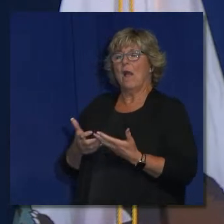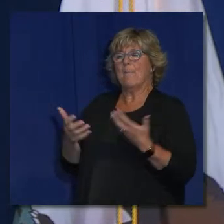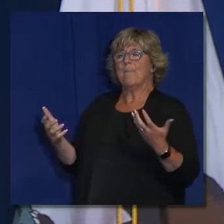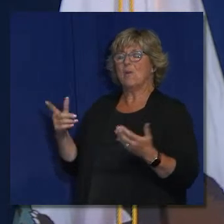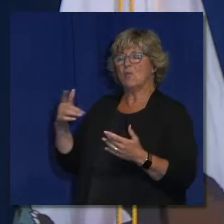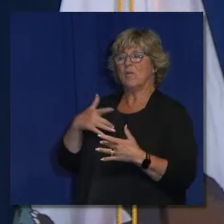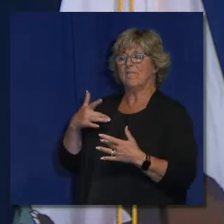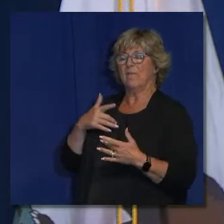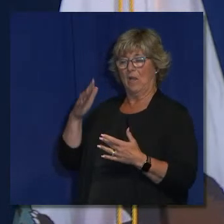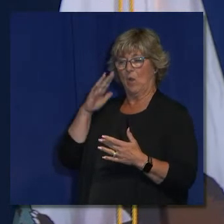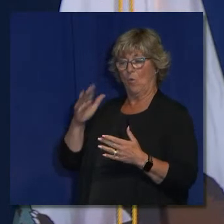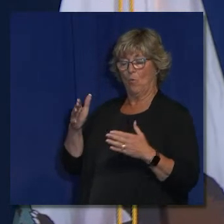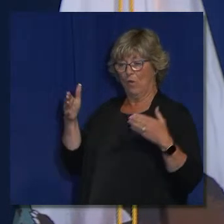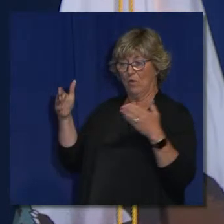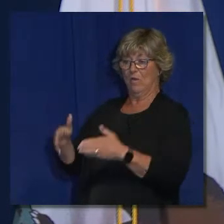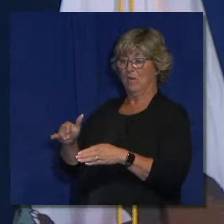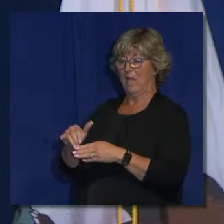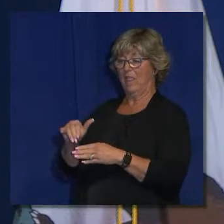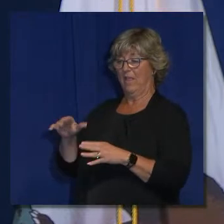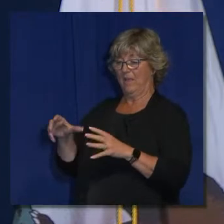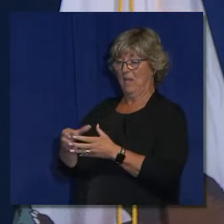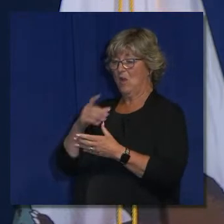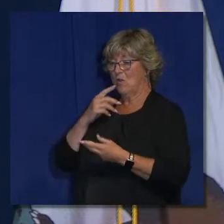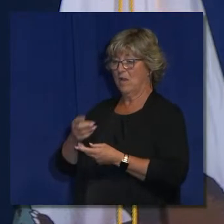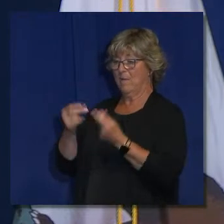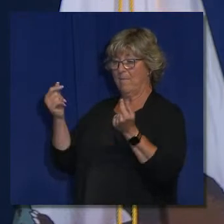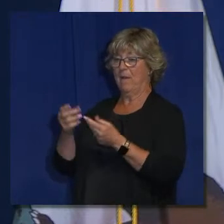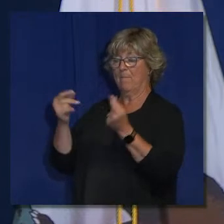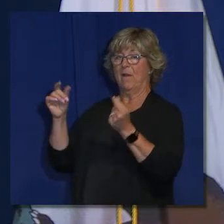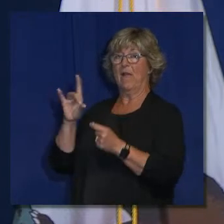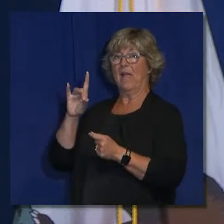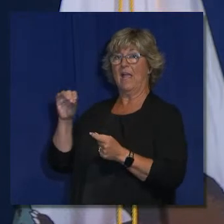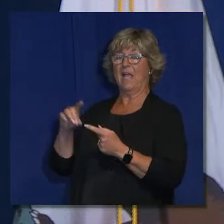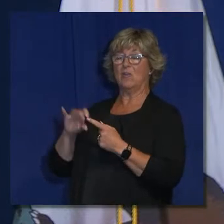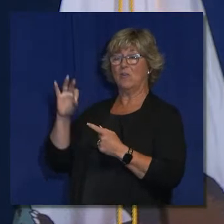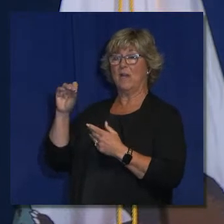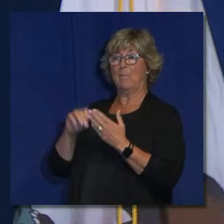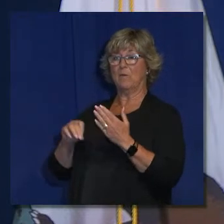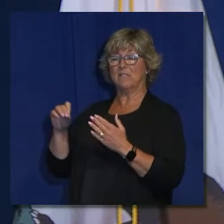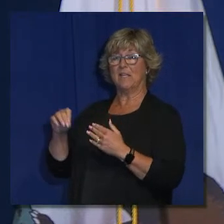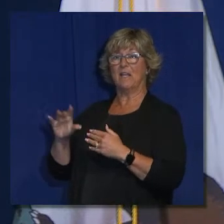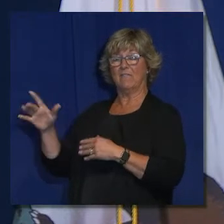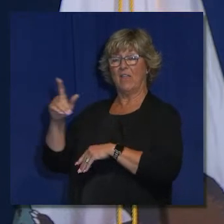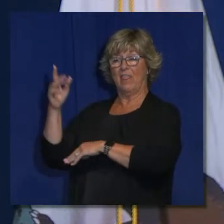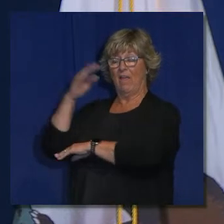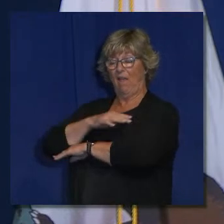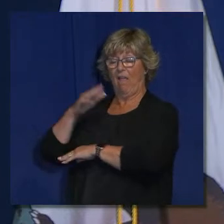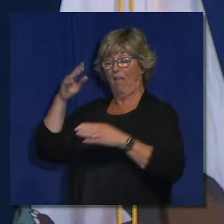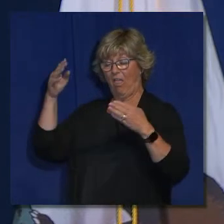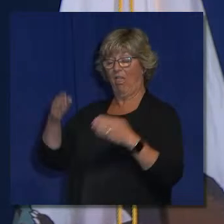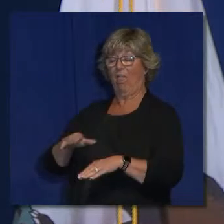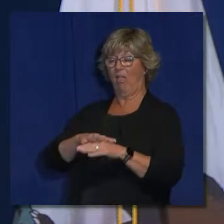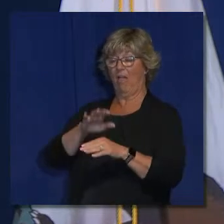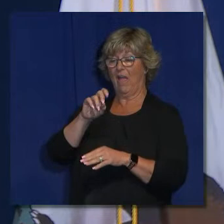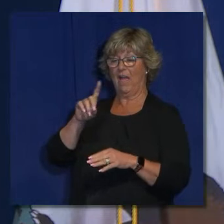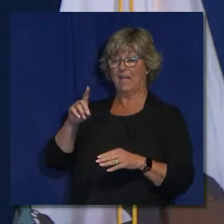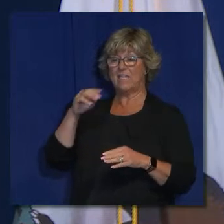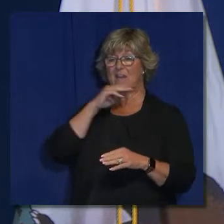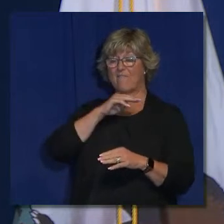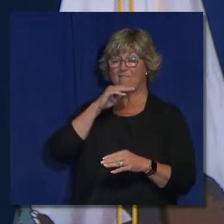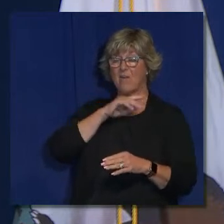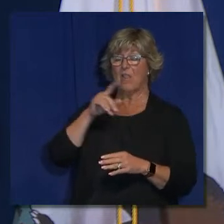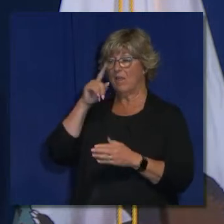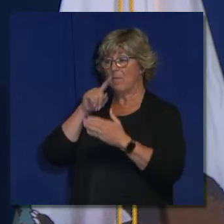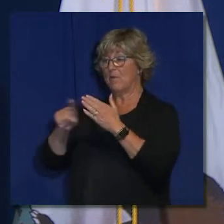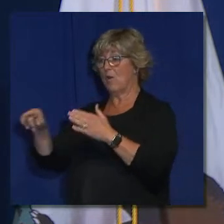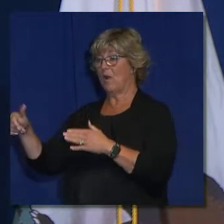much do you think is going to go to these units that are spending 80-90% of their day investigating EDD fraud when they could be investigating